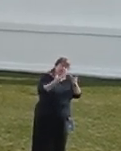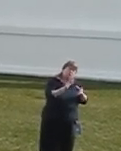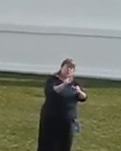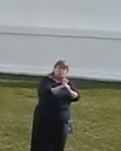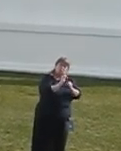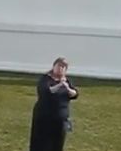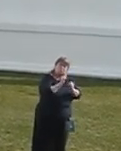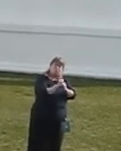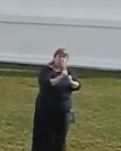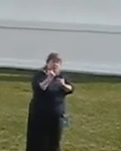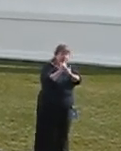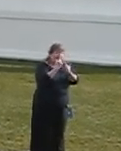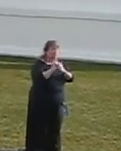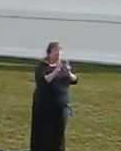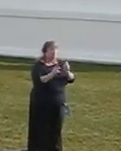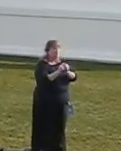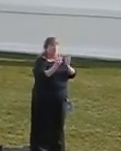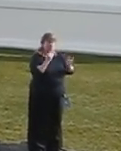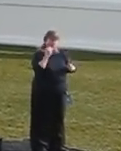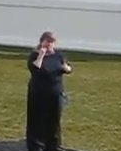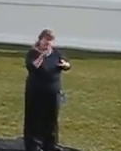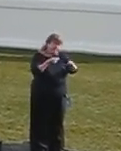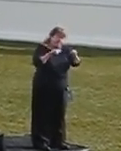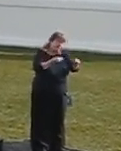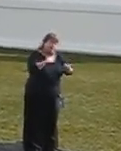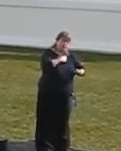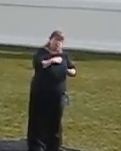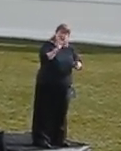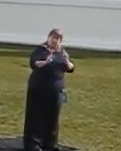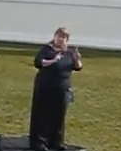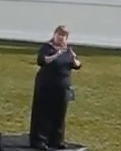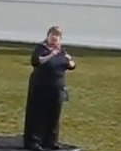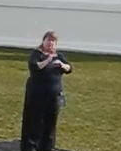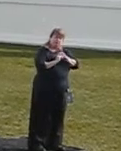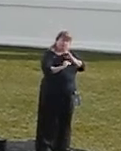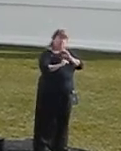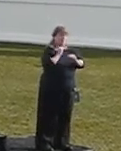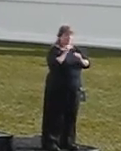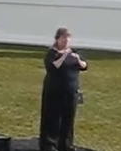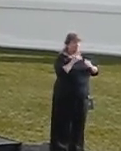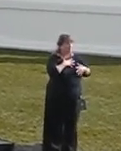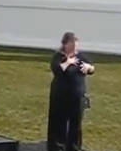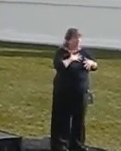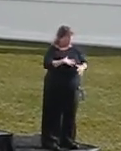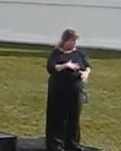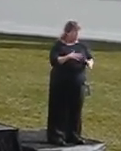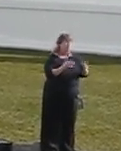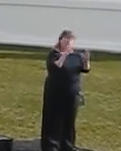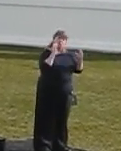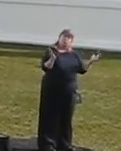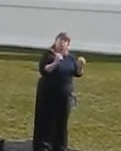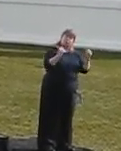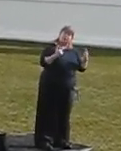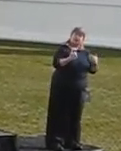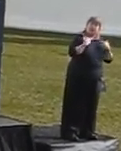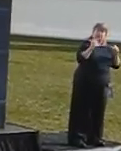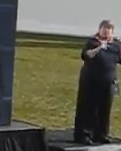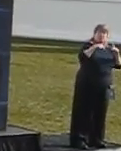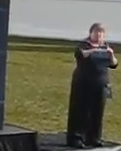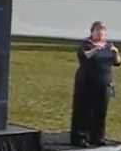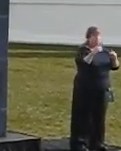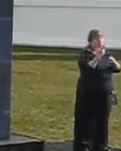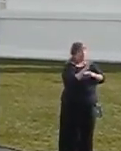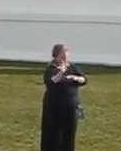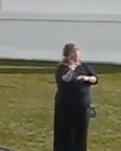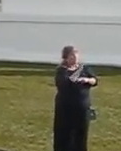work of helping the homeless, feeding the hungry, and comforting the brokenhearted. I urge all the young people of Virginia to